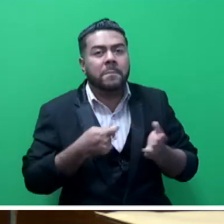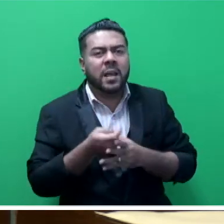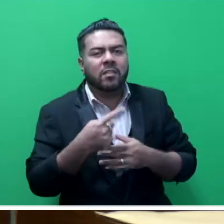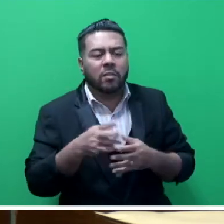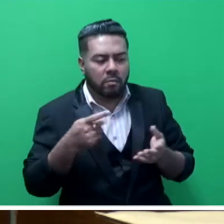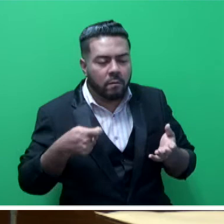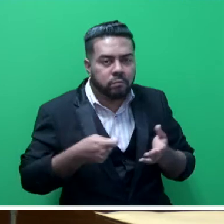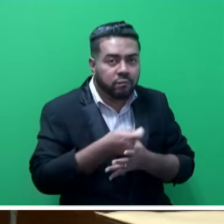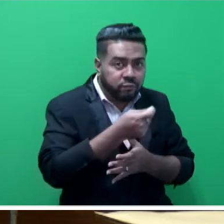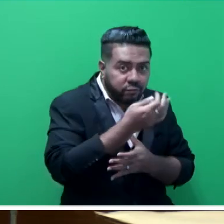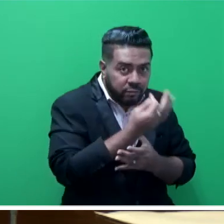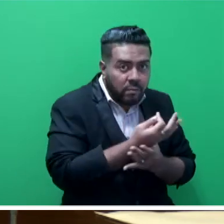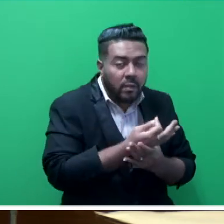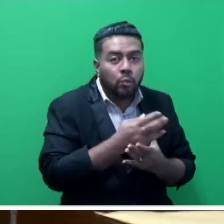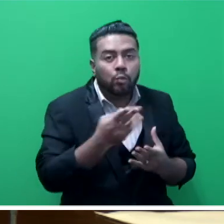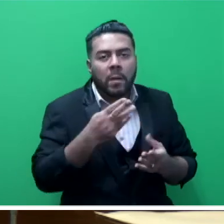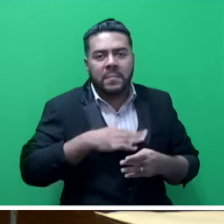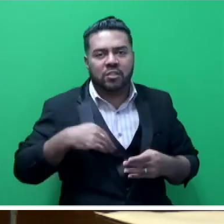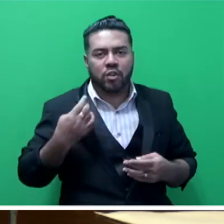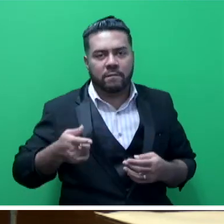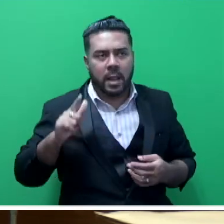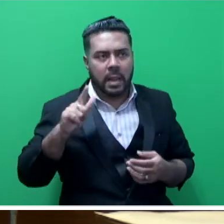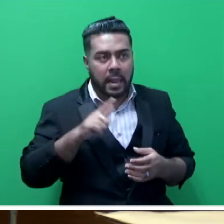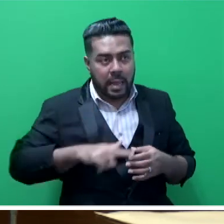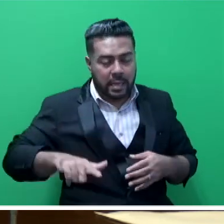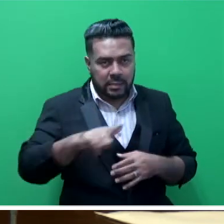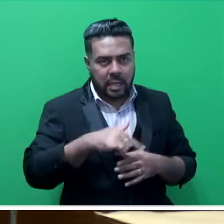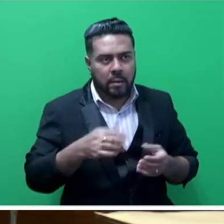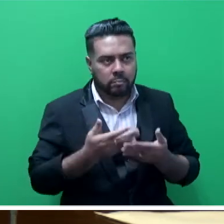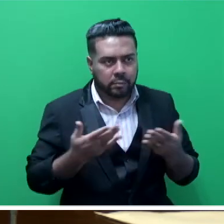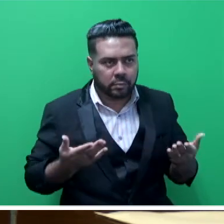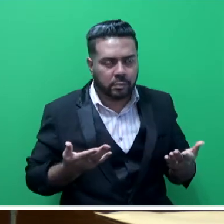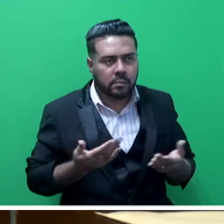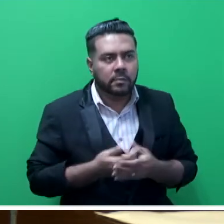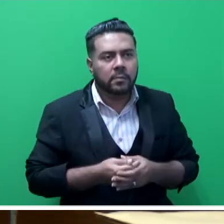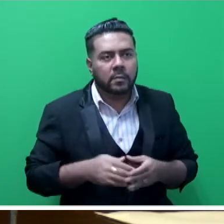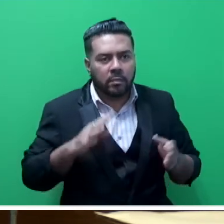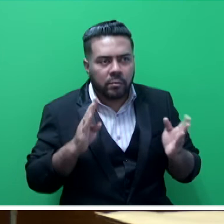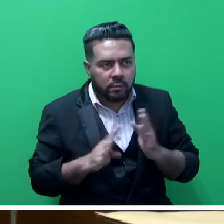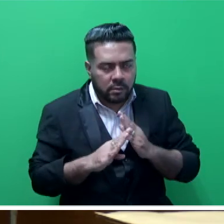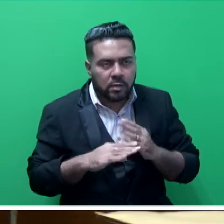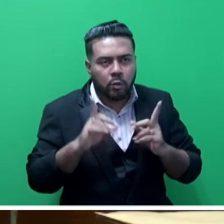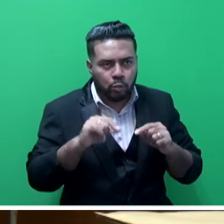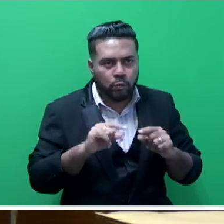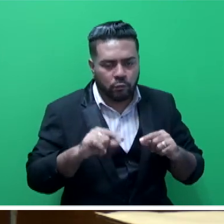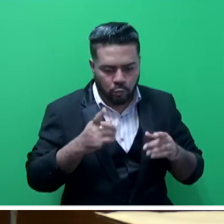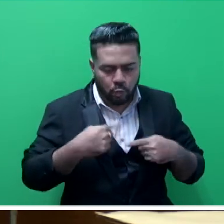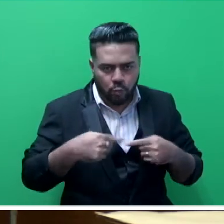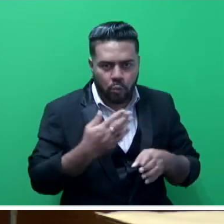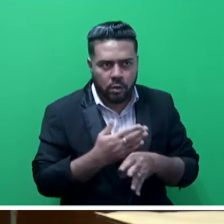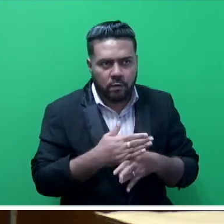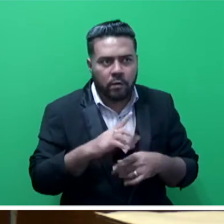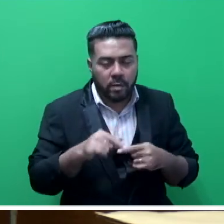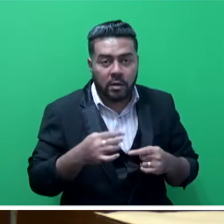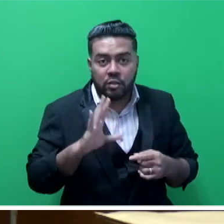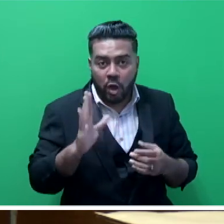royalty to the Ministry of Lands and then picks up the material sales, and the private sector then gains from that. So, Mr. Speaker, out